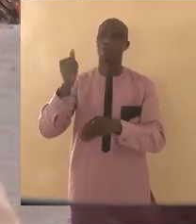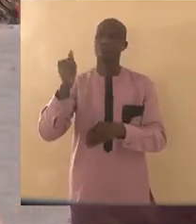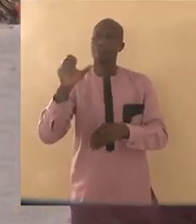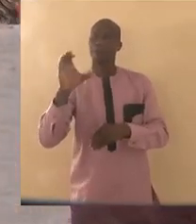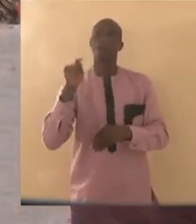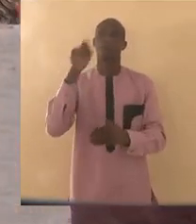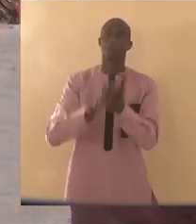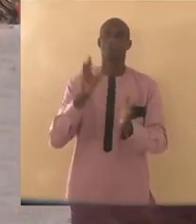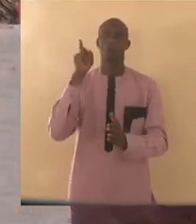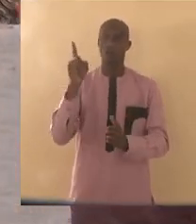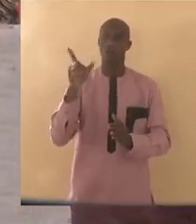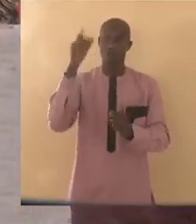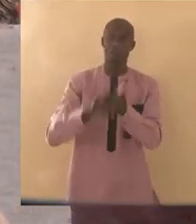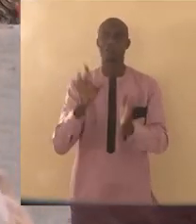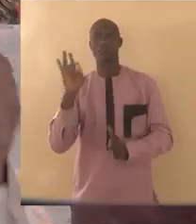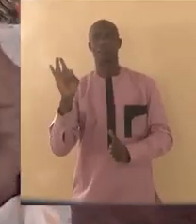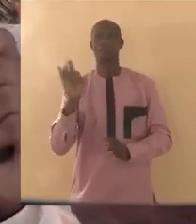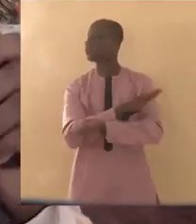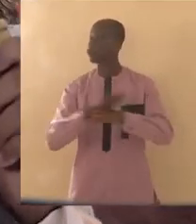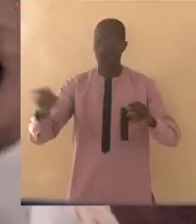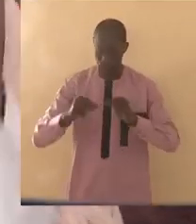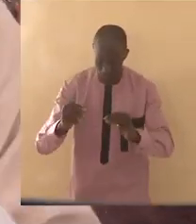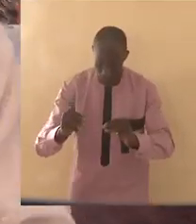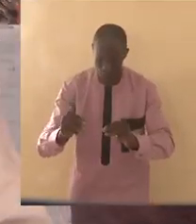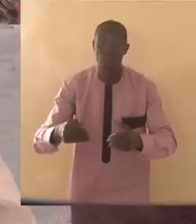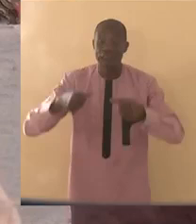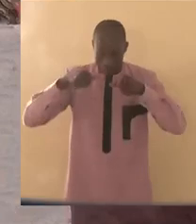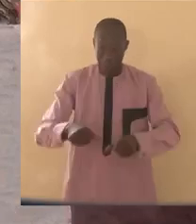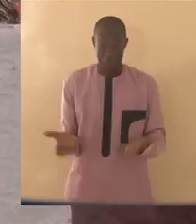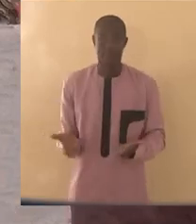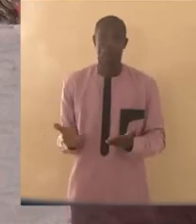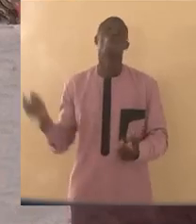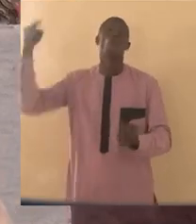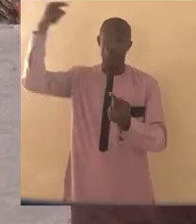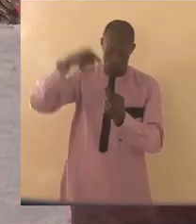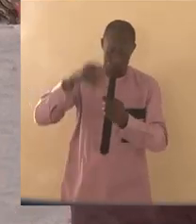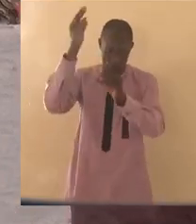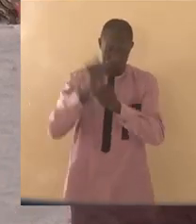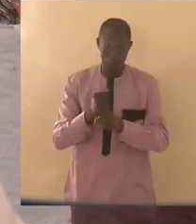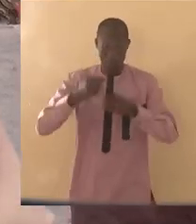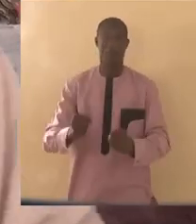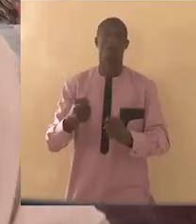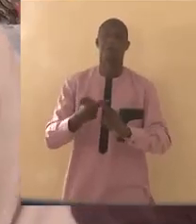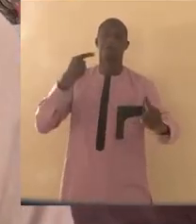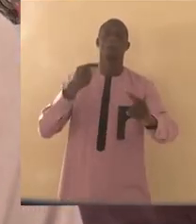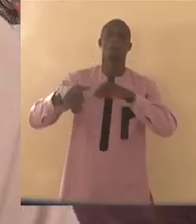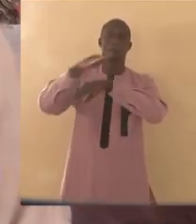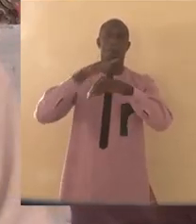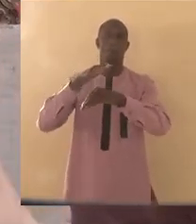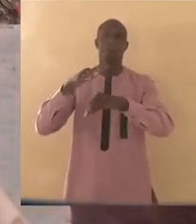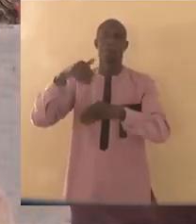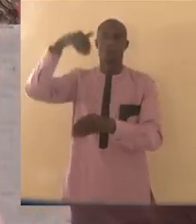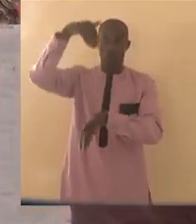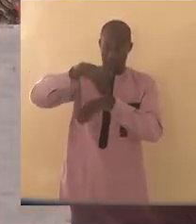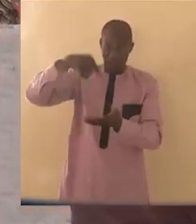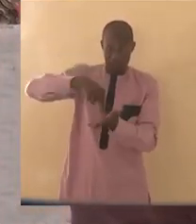chapter 1, verse 8. Don't move. Stay here until you receive power from above. At